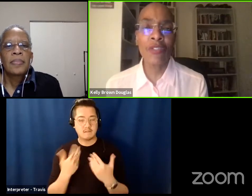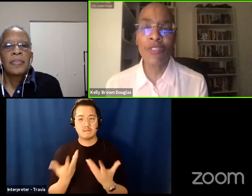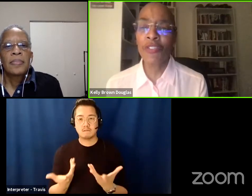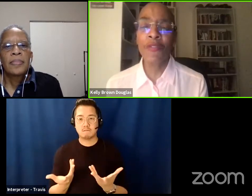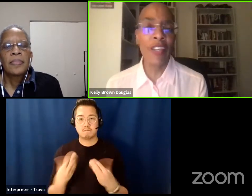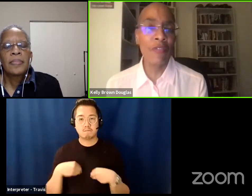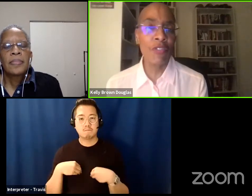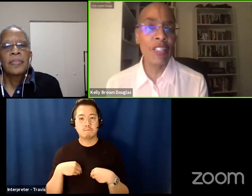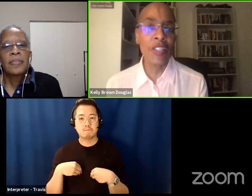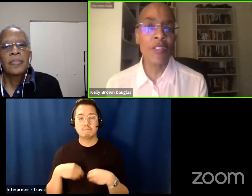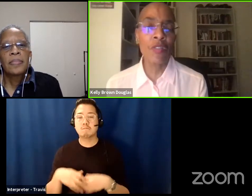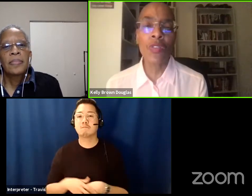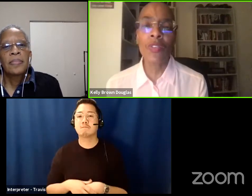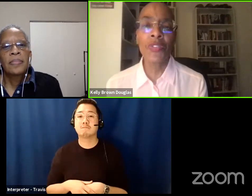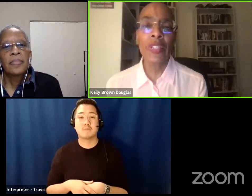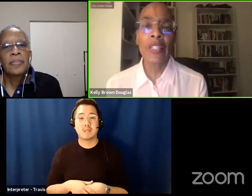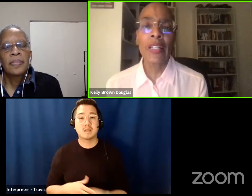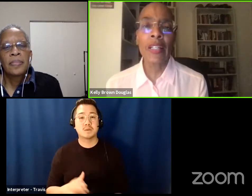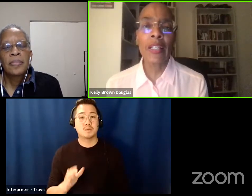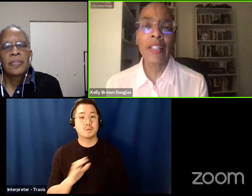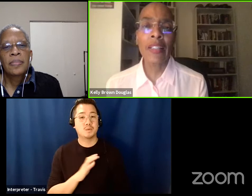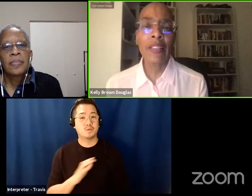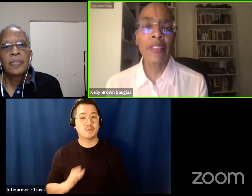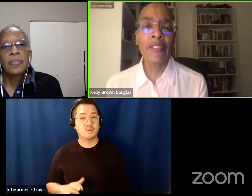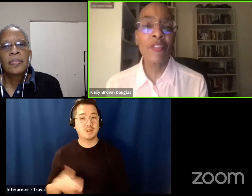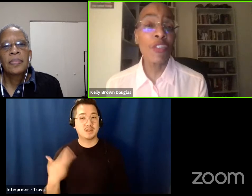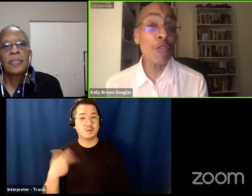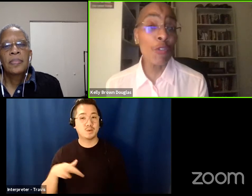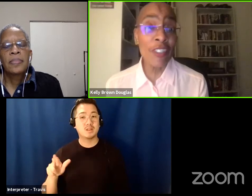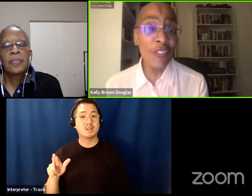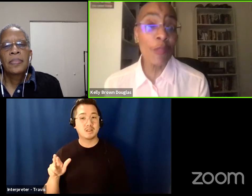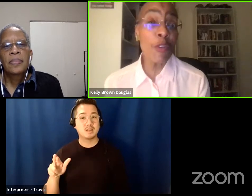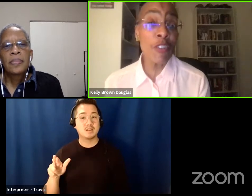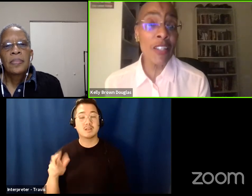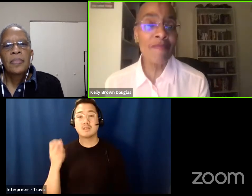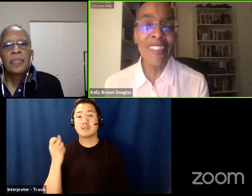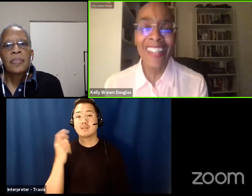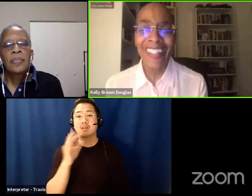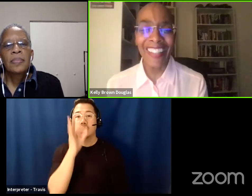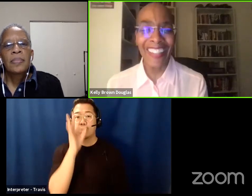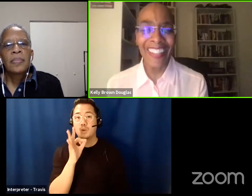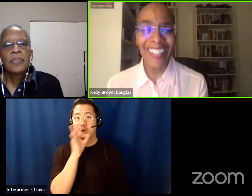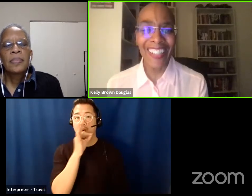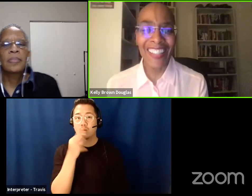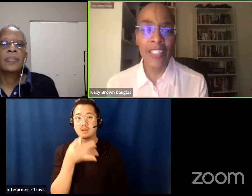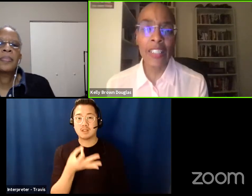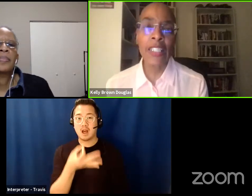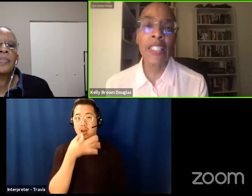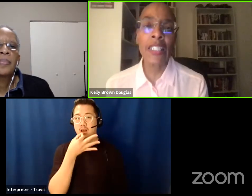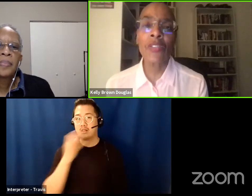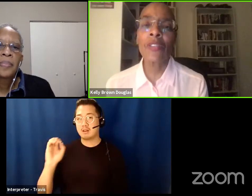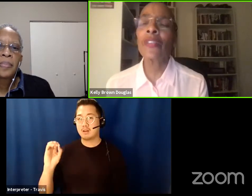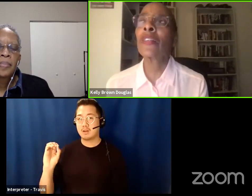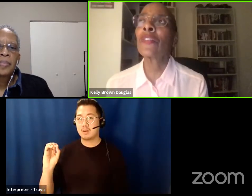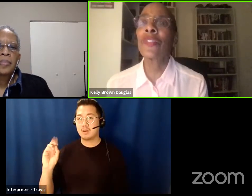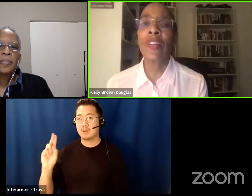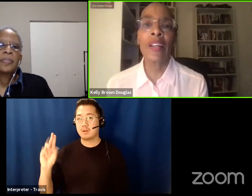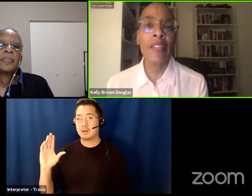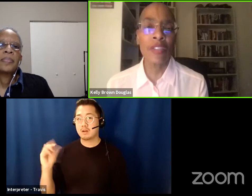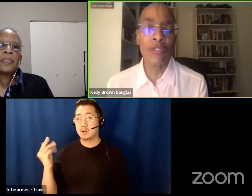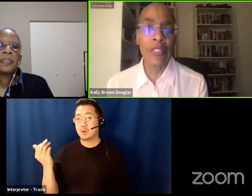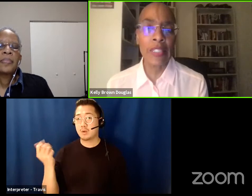In Christian faith tradition, of course, the Eucharist, communion, is at the center